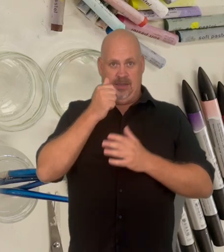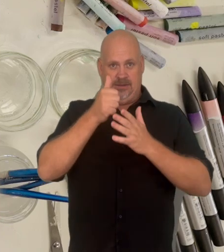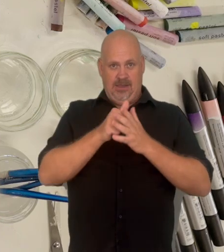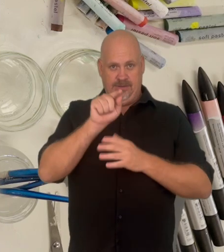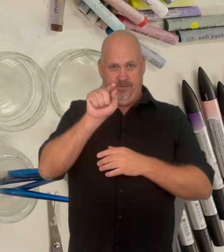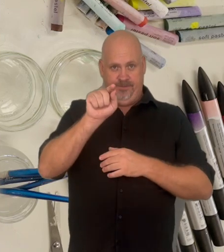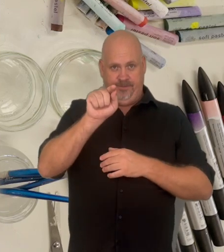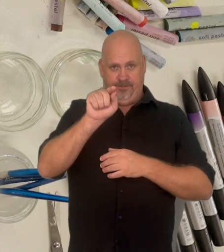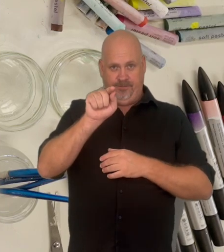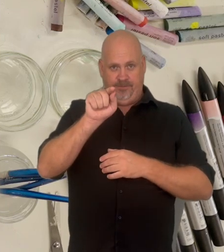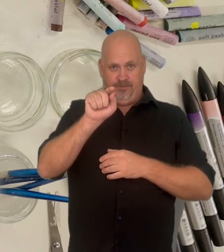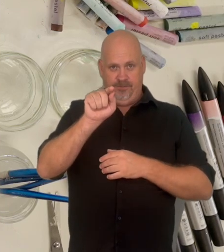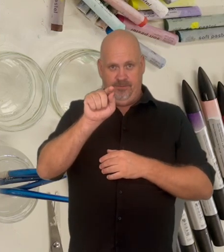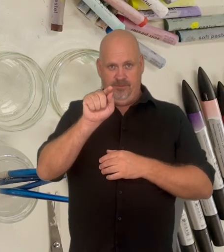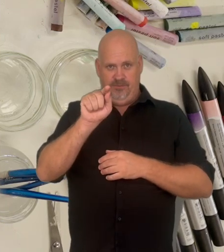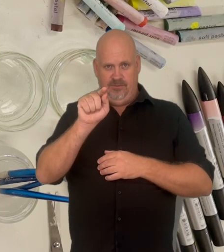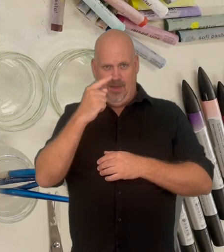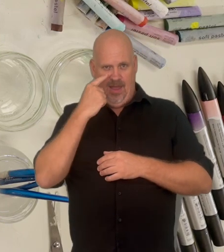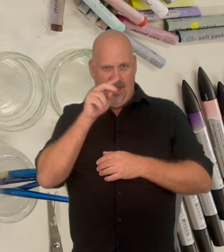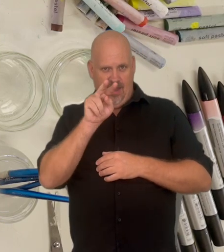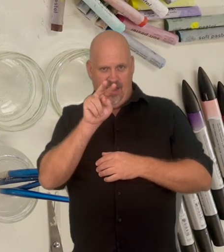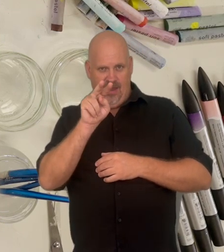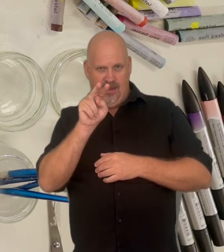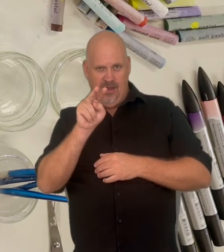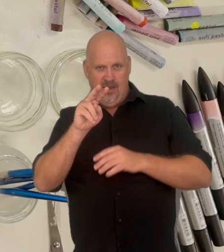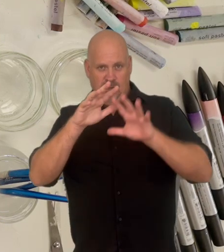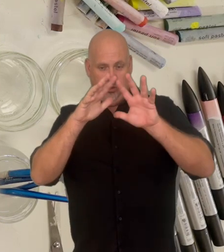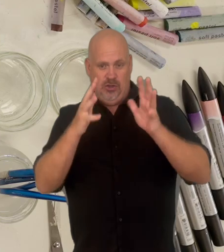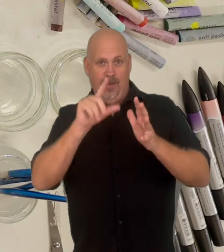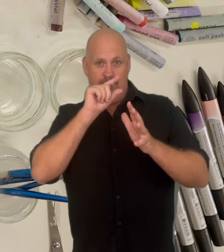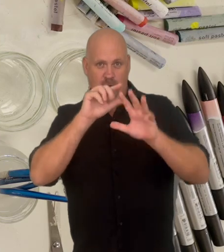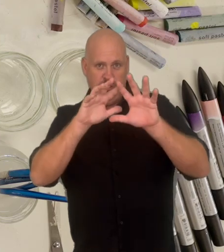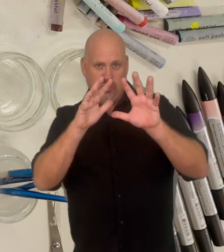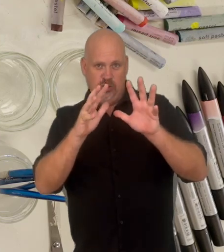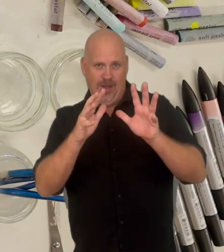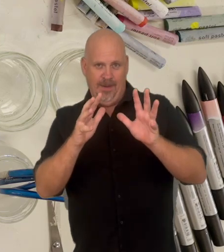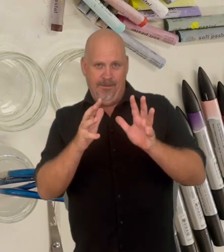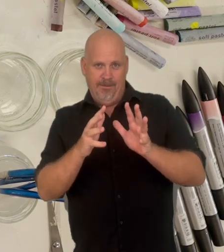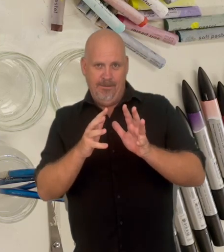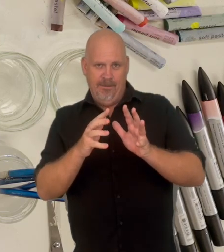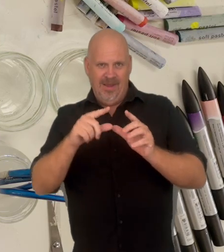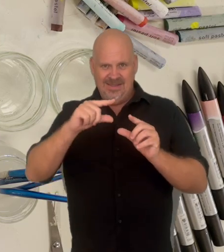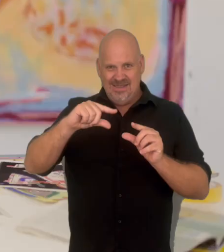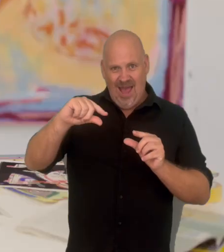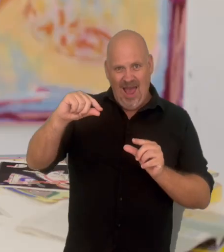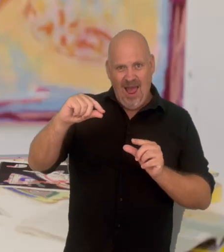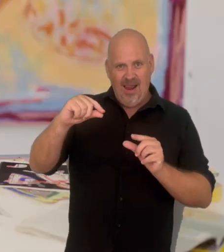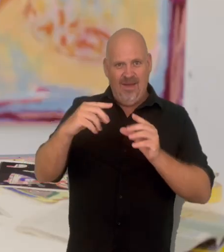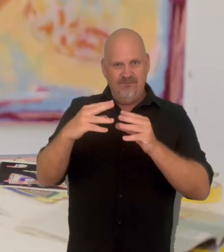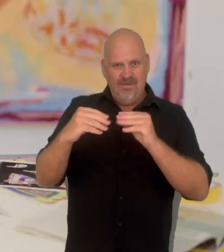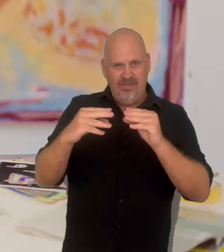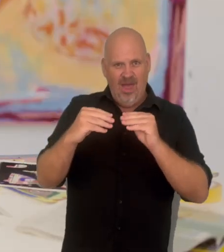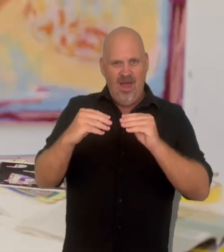to follow my eye all the way around the shape of the bird, including these tails, these feathery tails, and